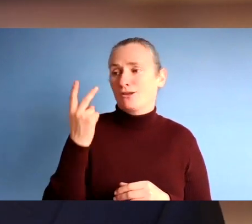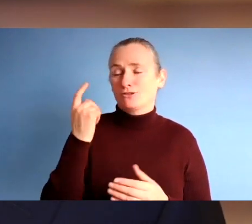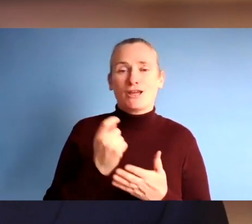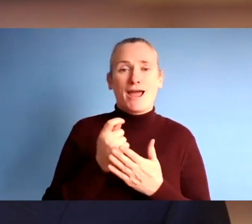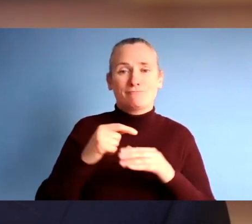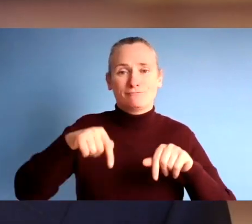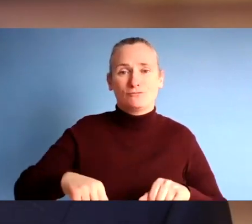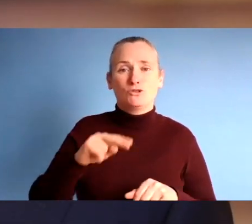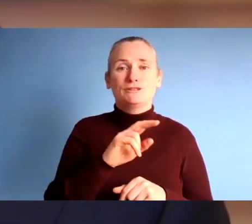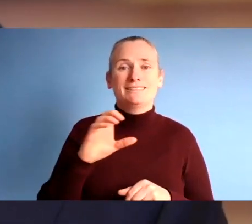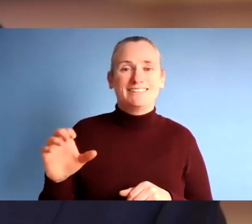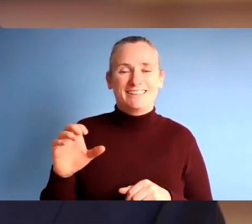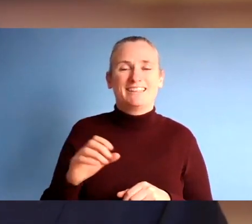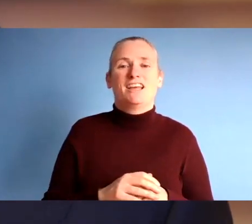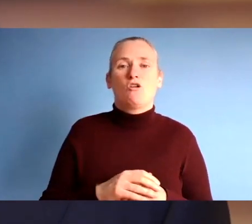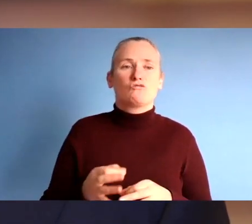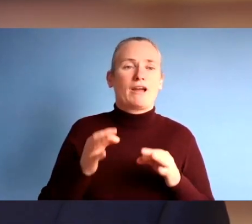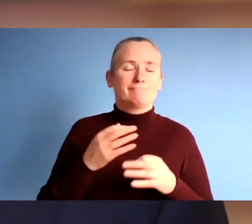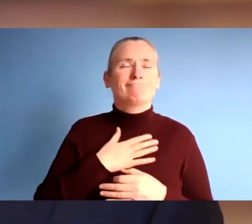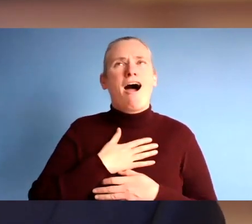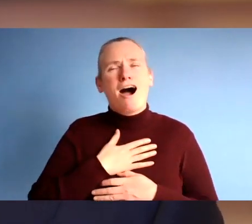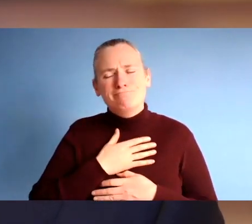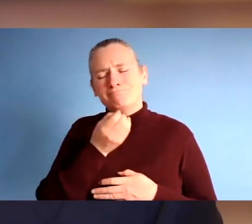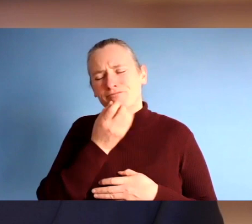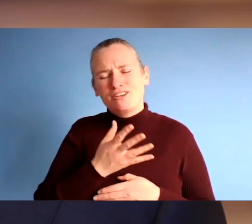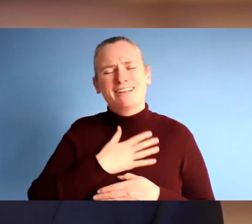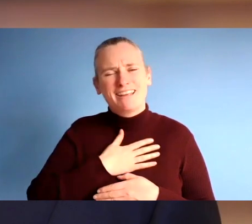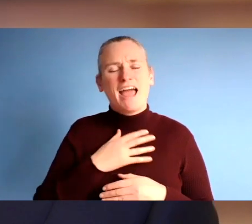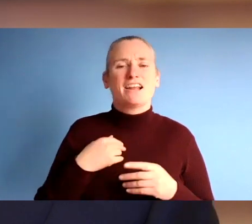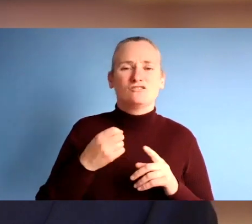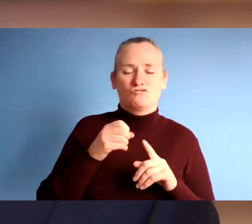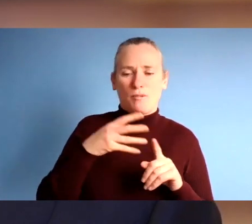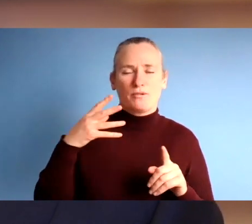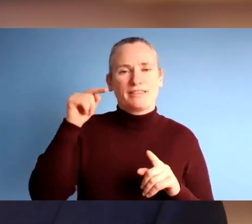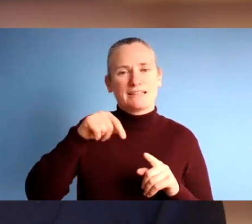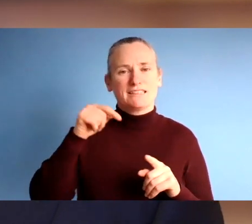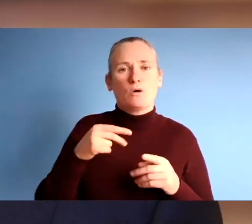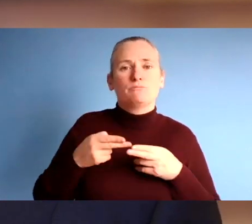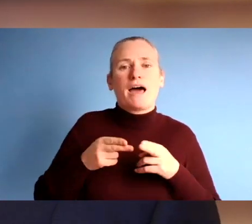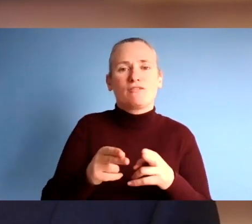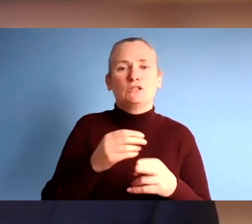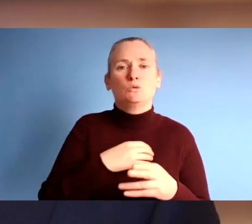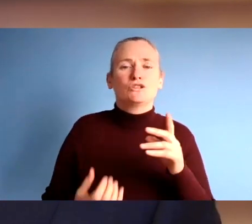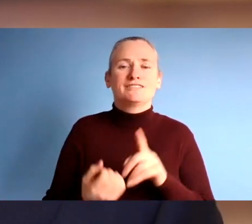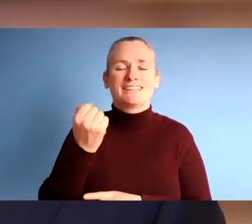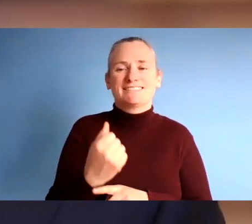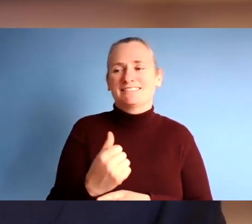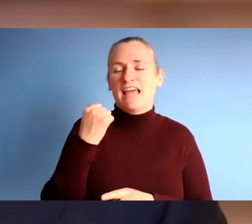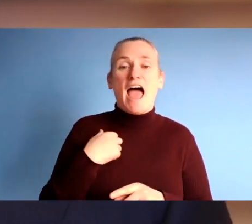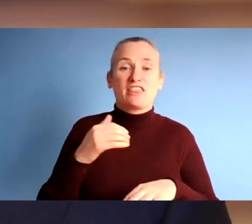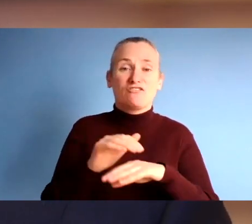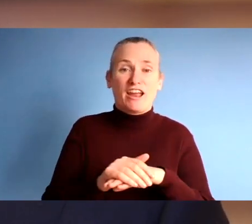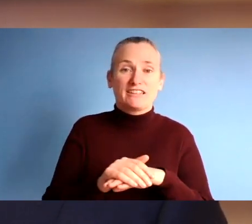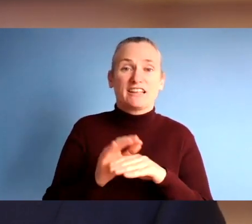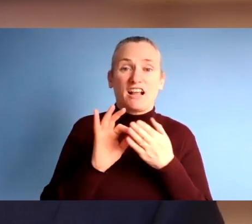University College Cork with great fondness, and you will recognise it as the pathway to success and the friend that